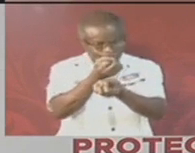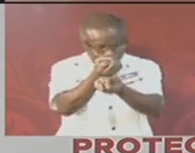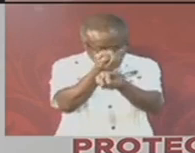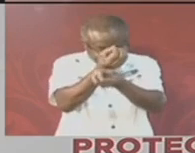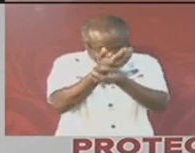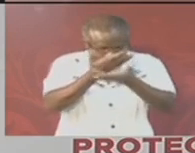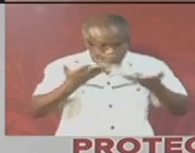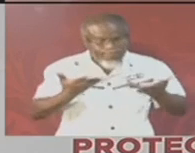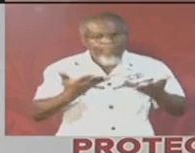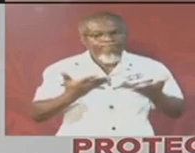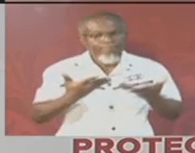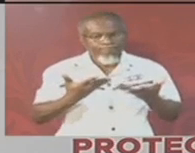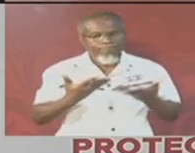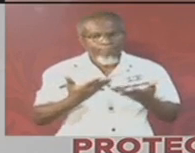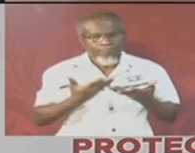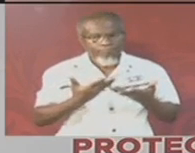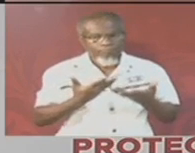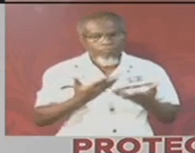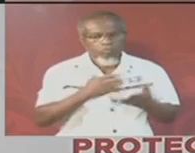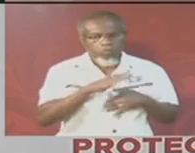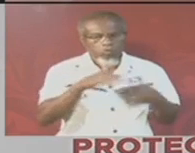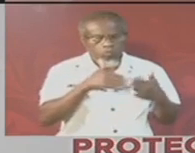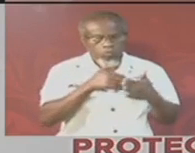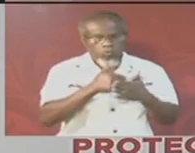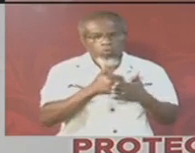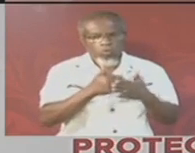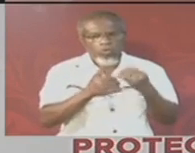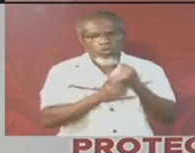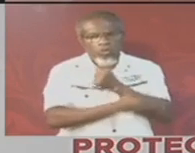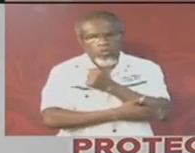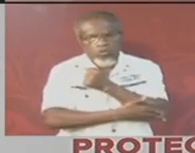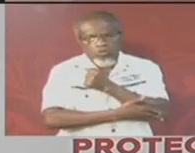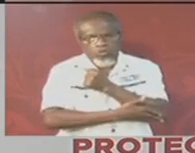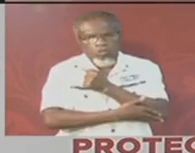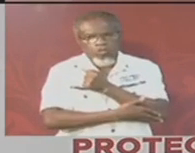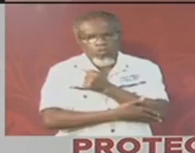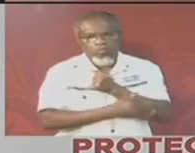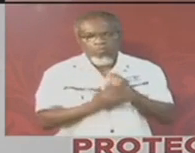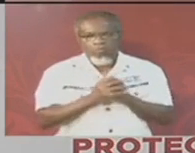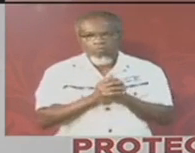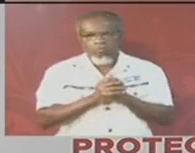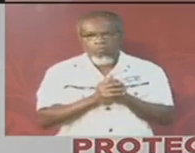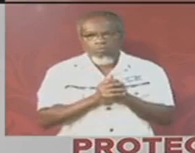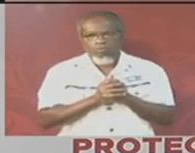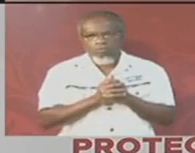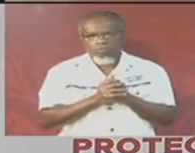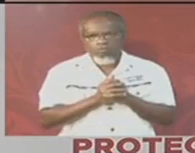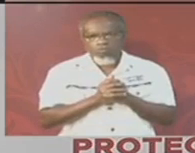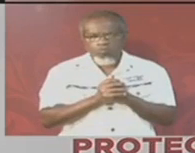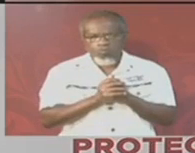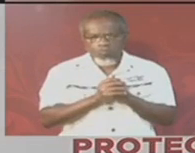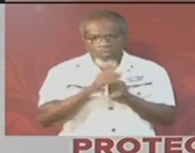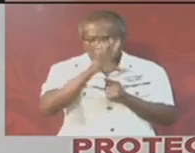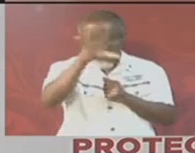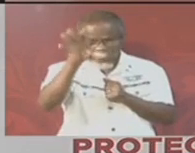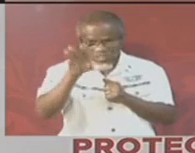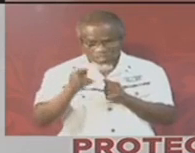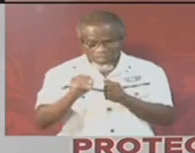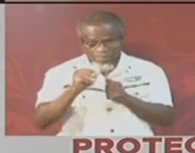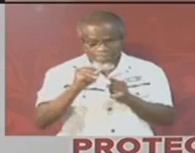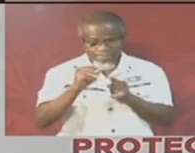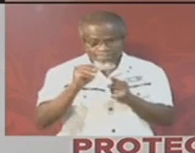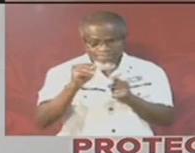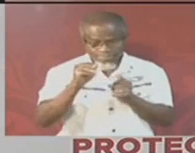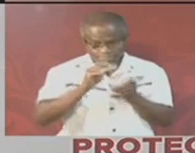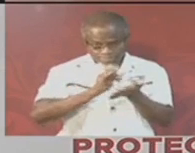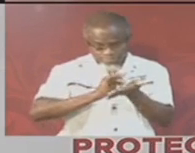to all participating countries. Our current confirmed order with the African Medicines